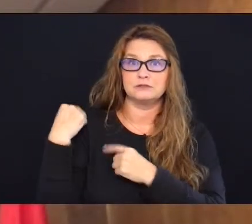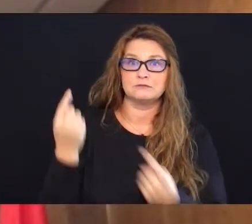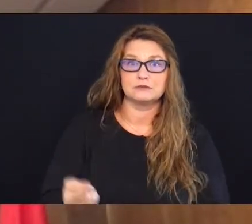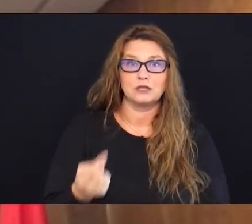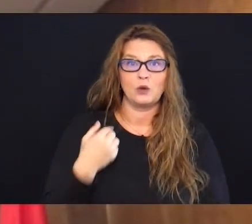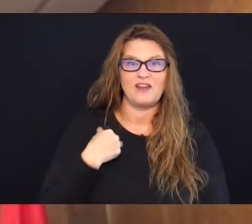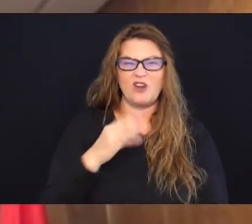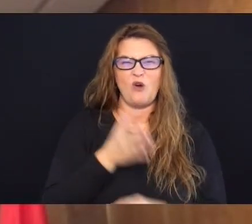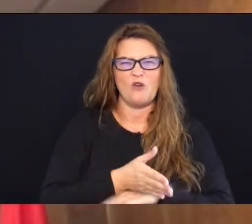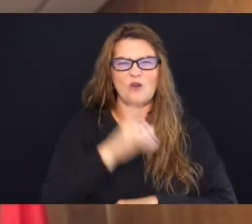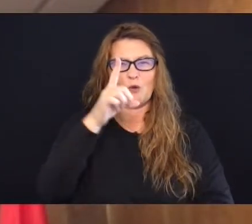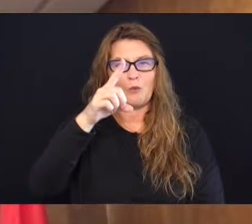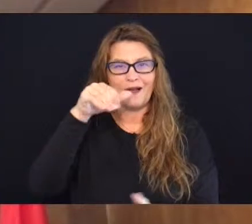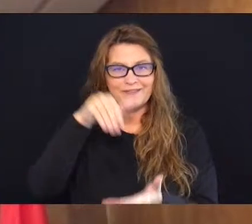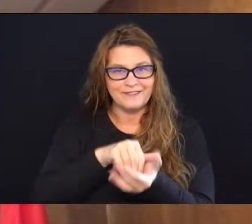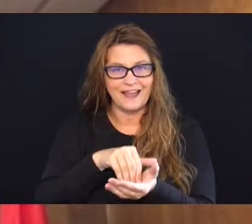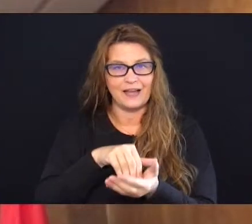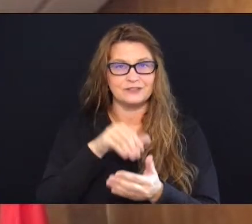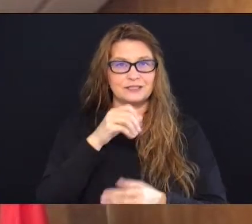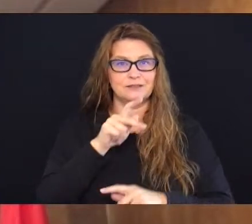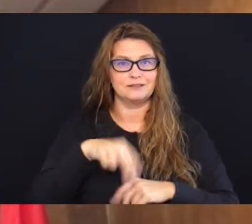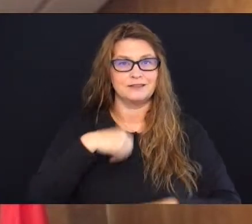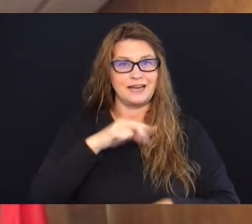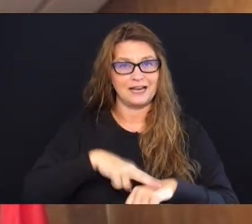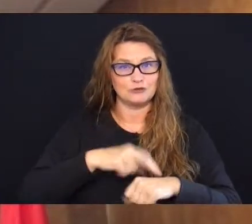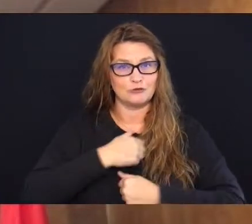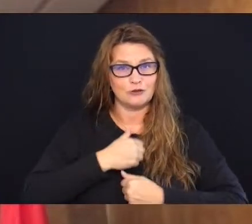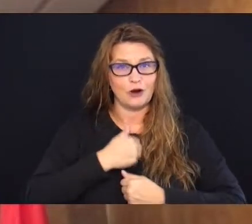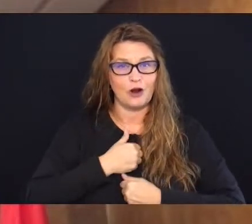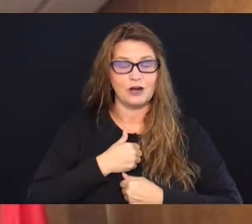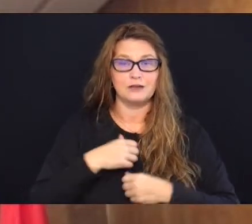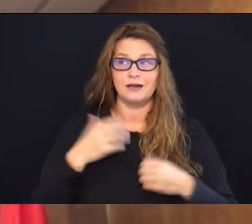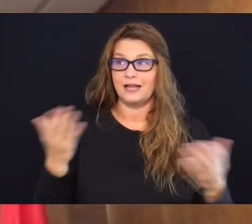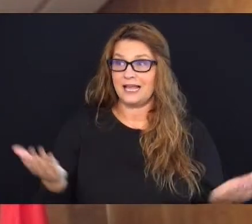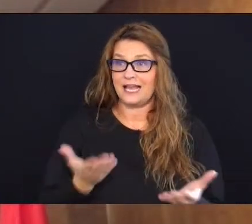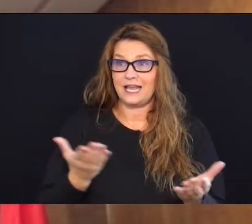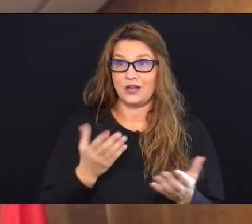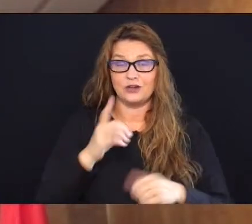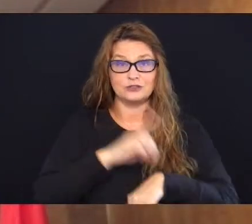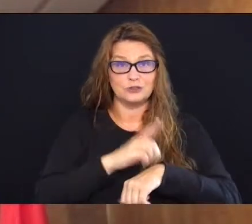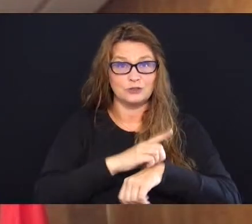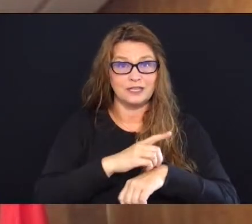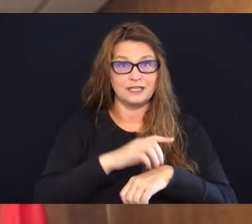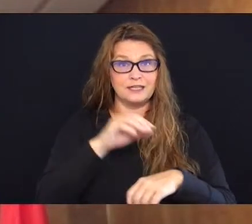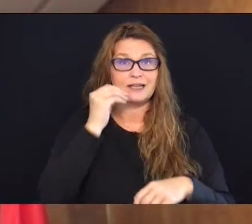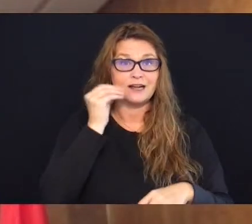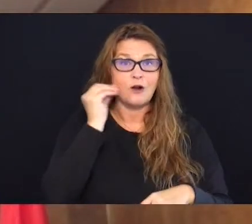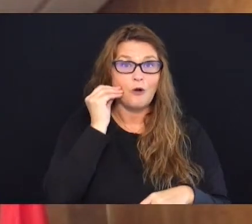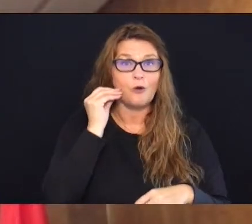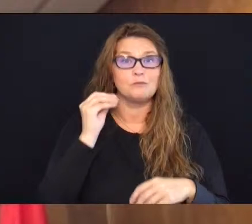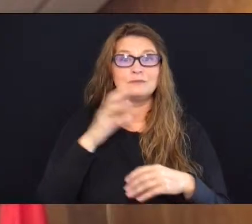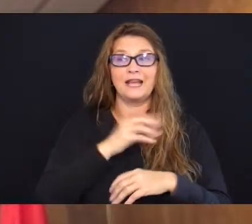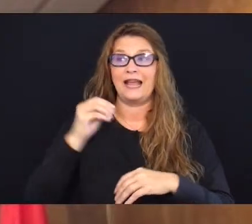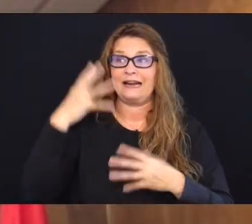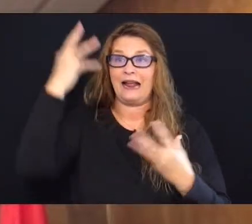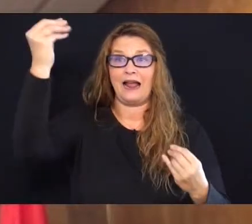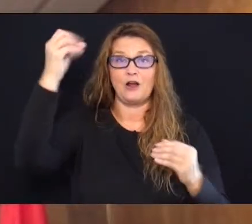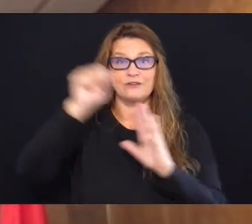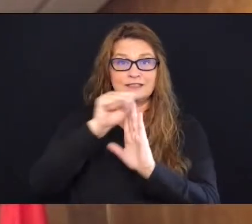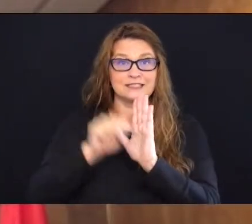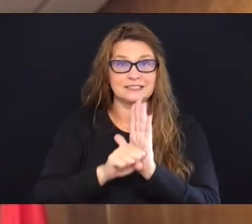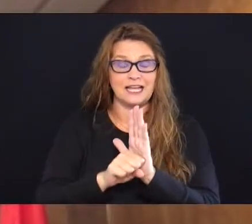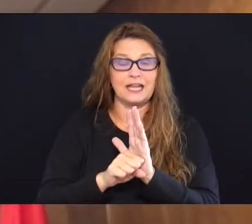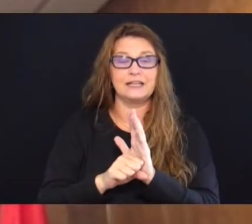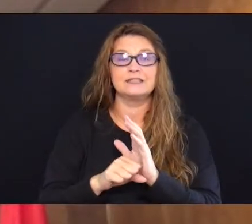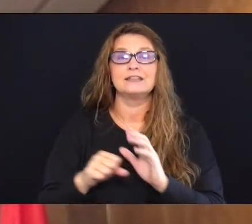service members engaged both at home and overseas, providing support to the state of West Virginia for any number of missions, as well as